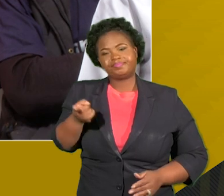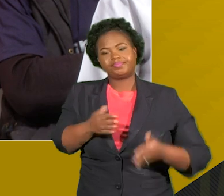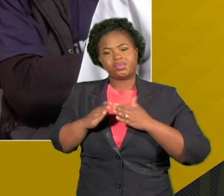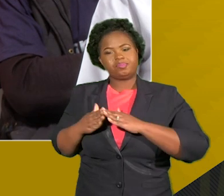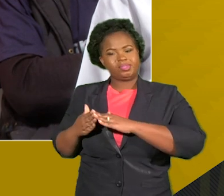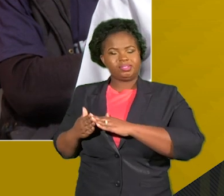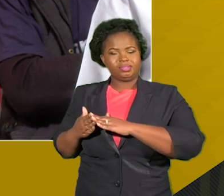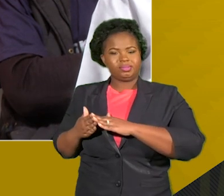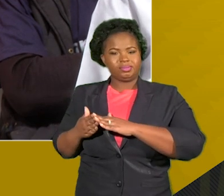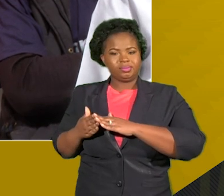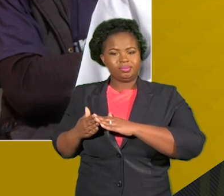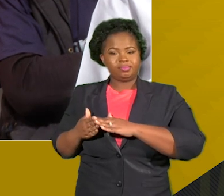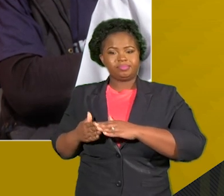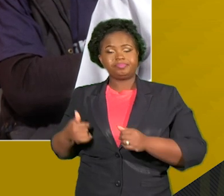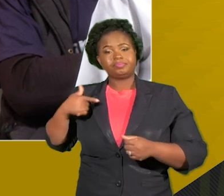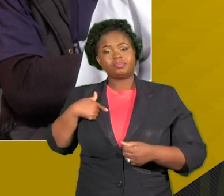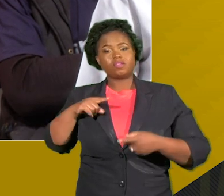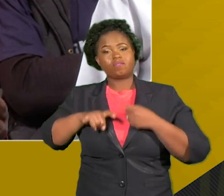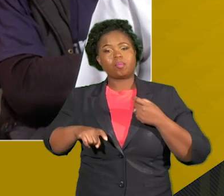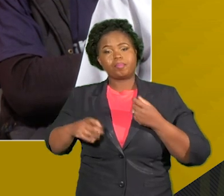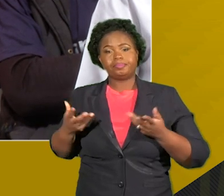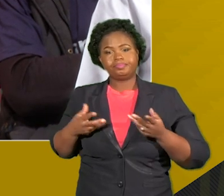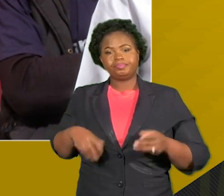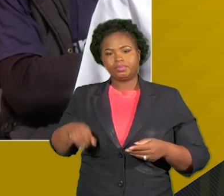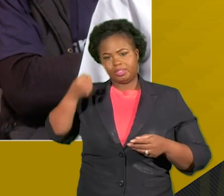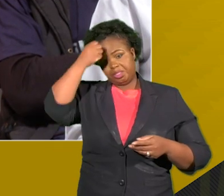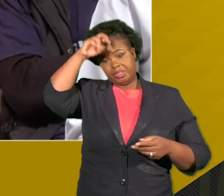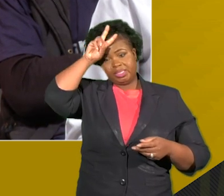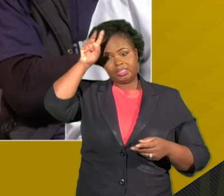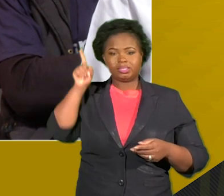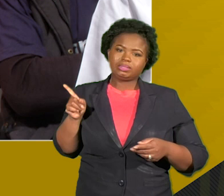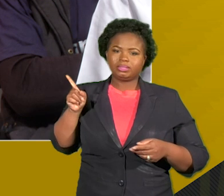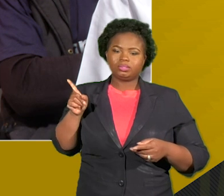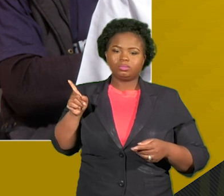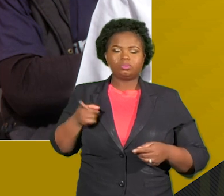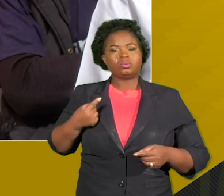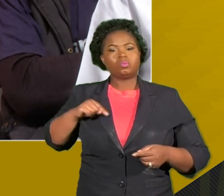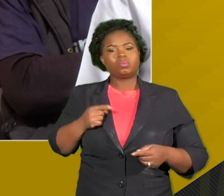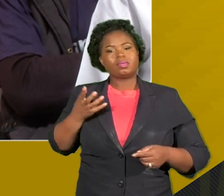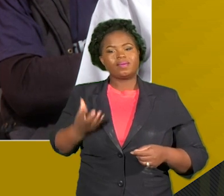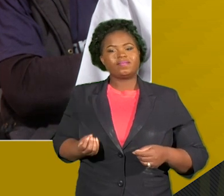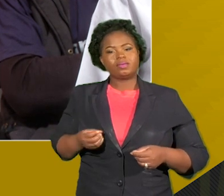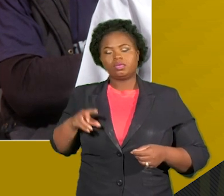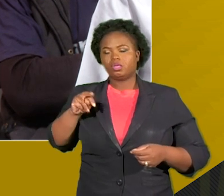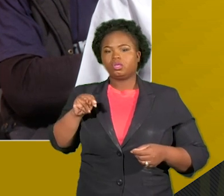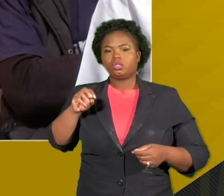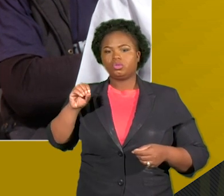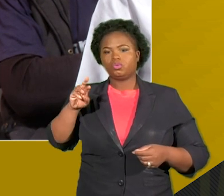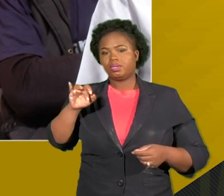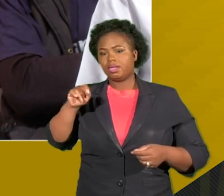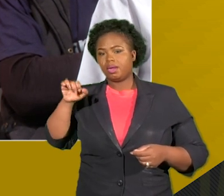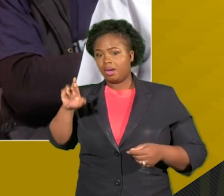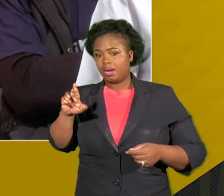we doing thina langu ya khona ethema we had ama two nuclear engineer. So what we did sesavula